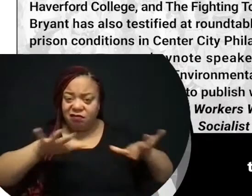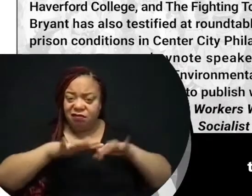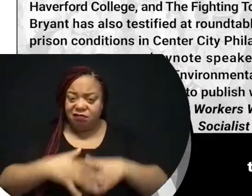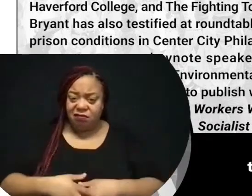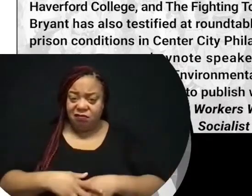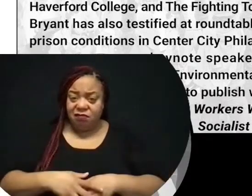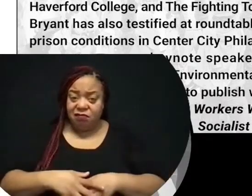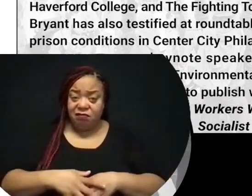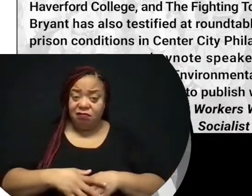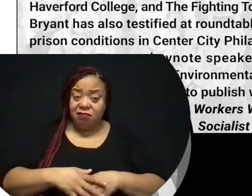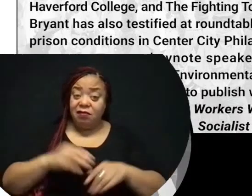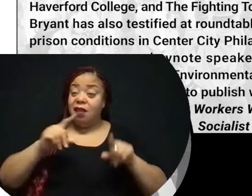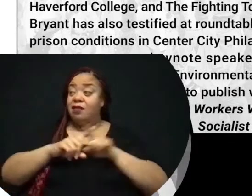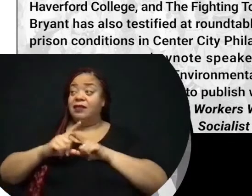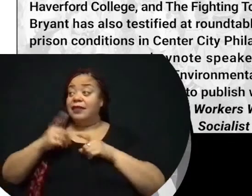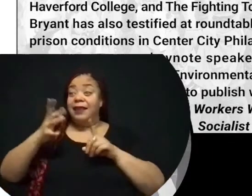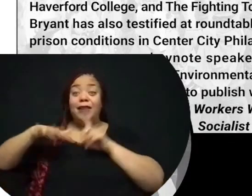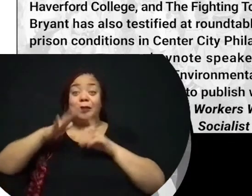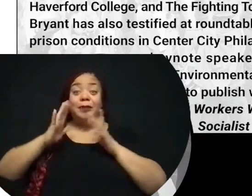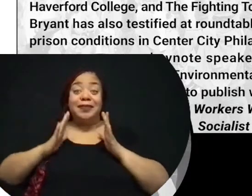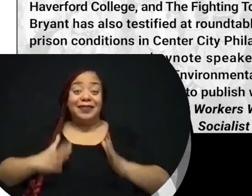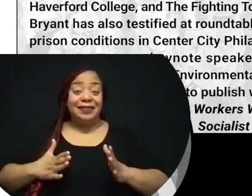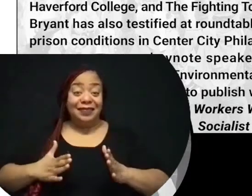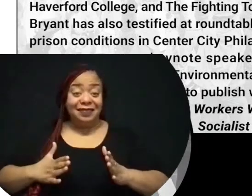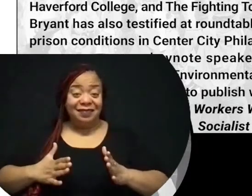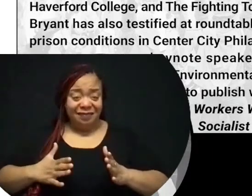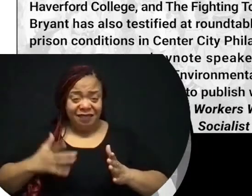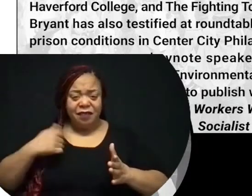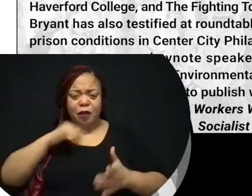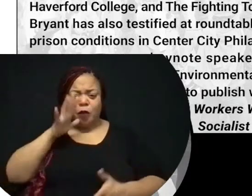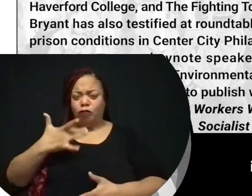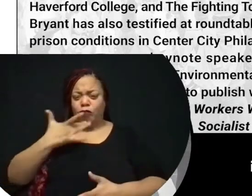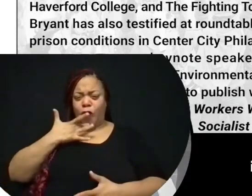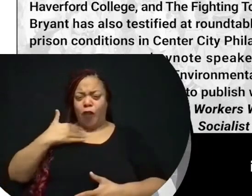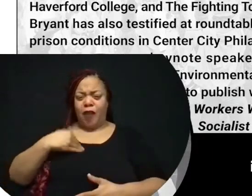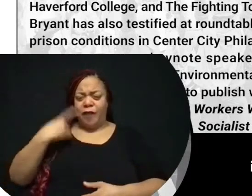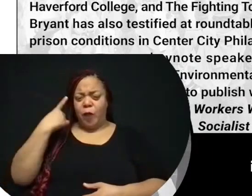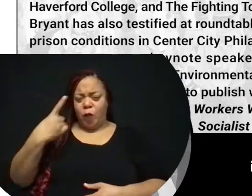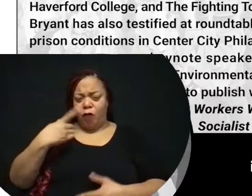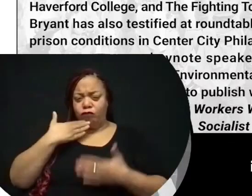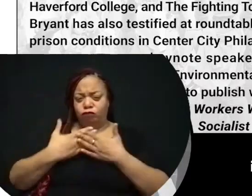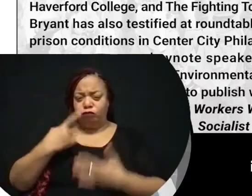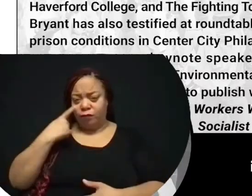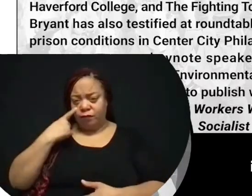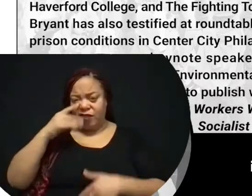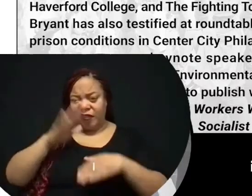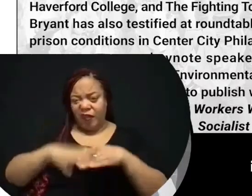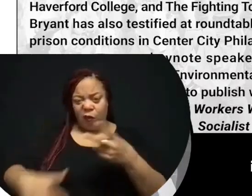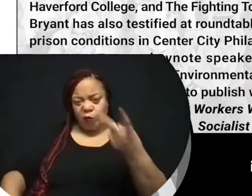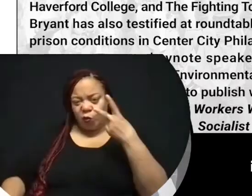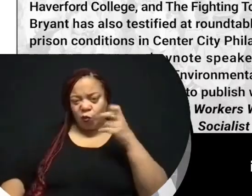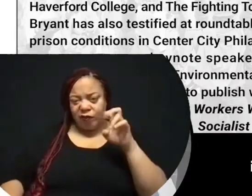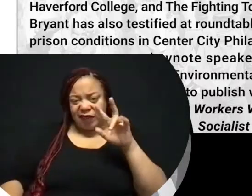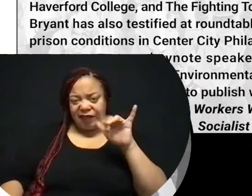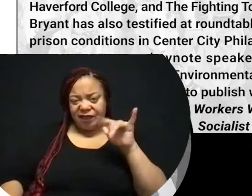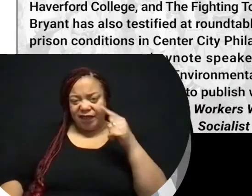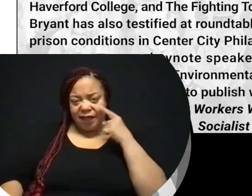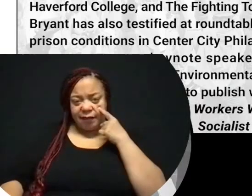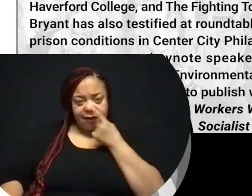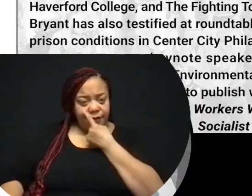and destroyers continue to have in building and locating and